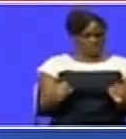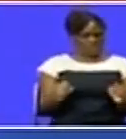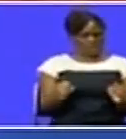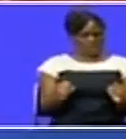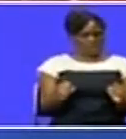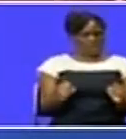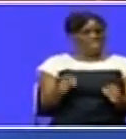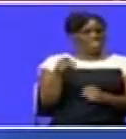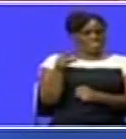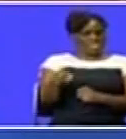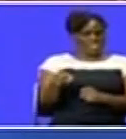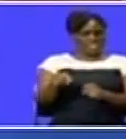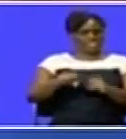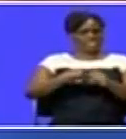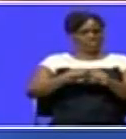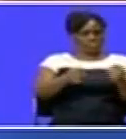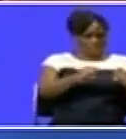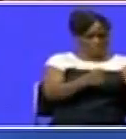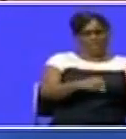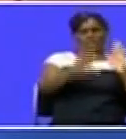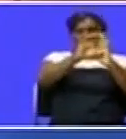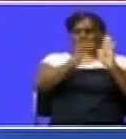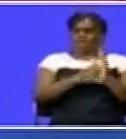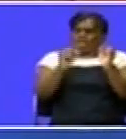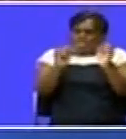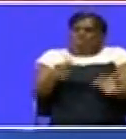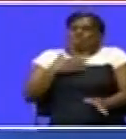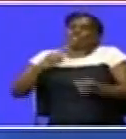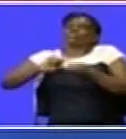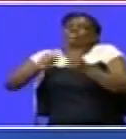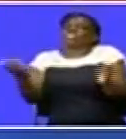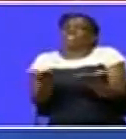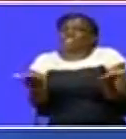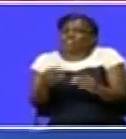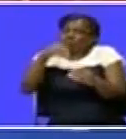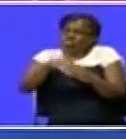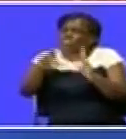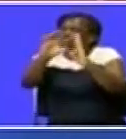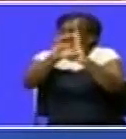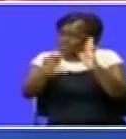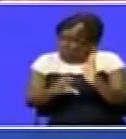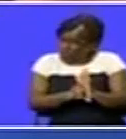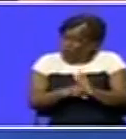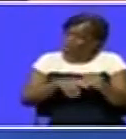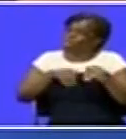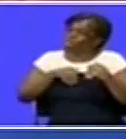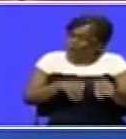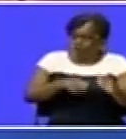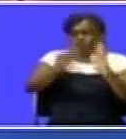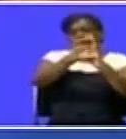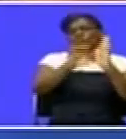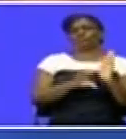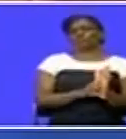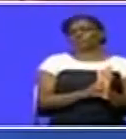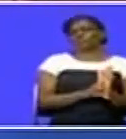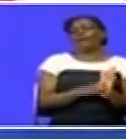That is a coup against the Constitution. If you want to change anything in the Constitution, follow the Constitution. It